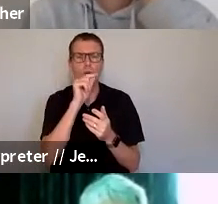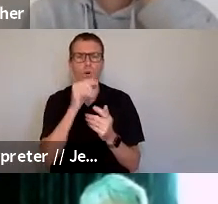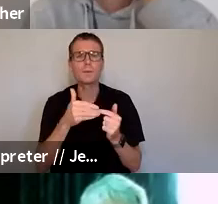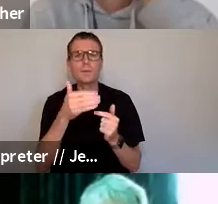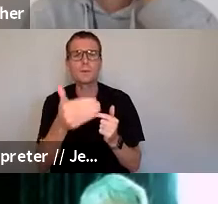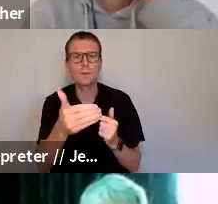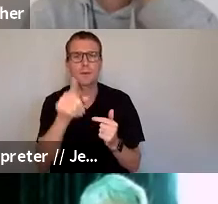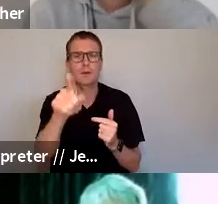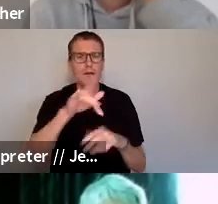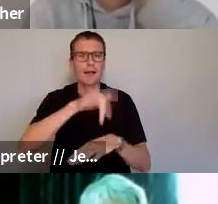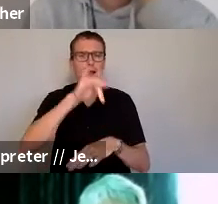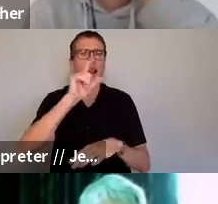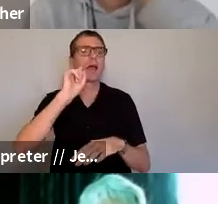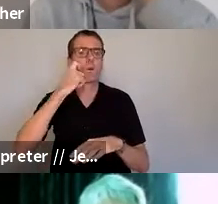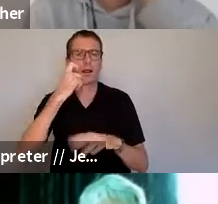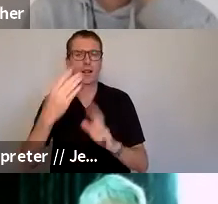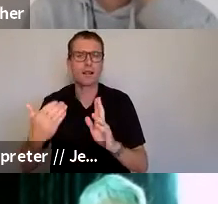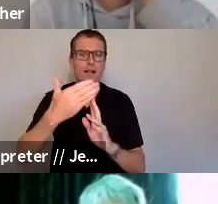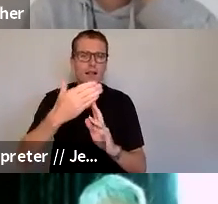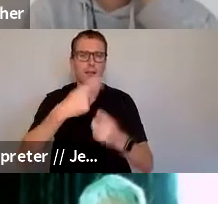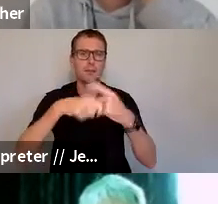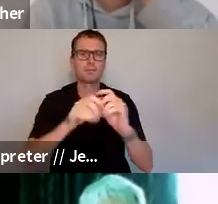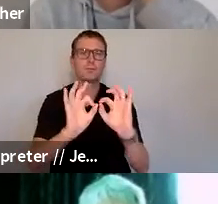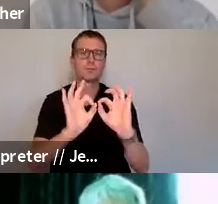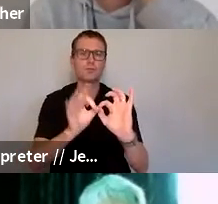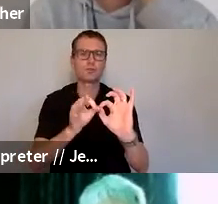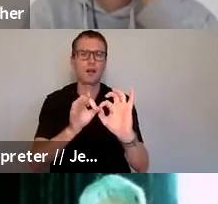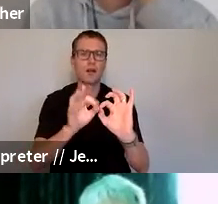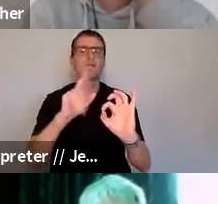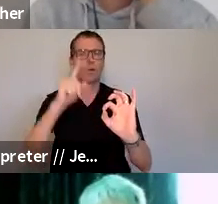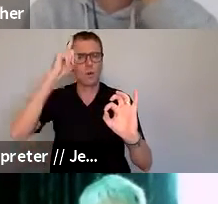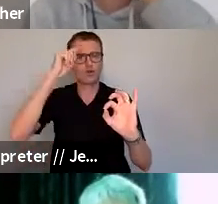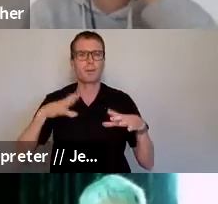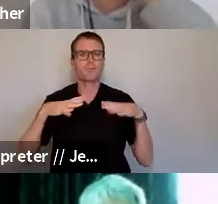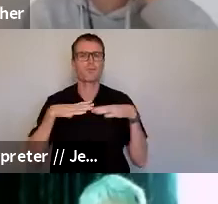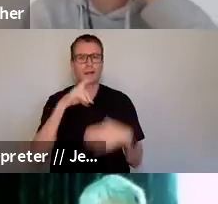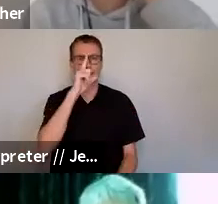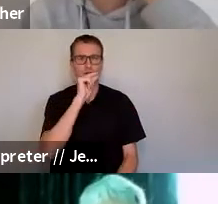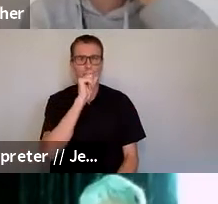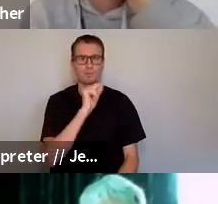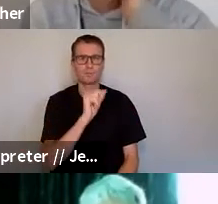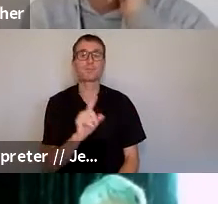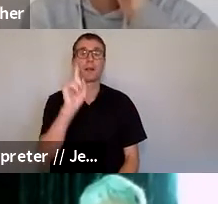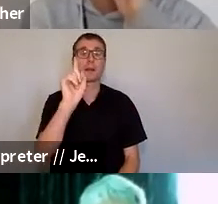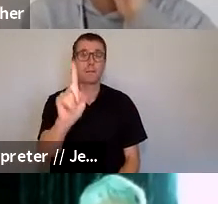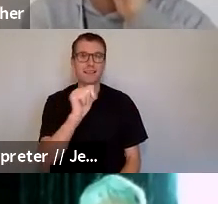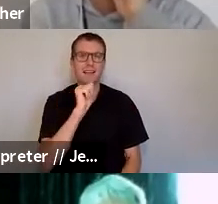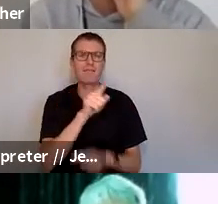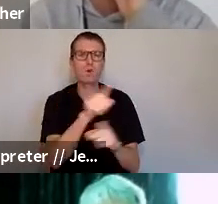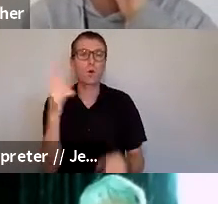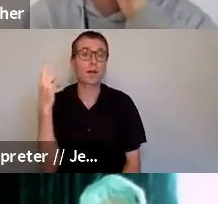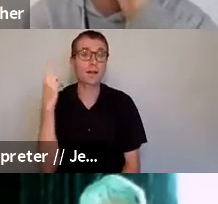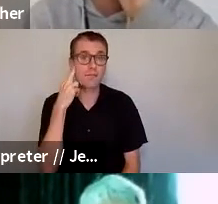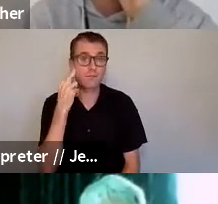that. So if you're just joining us, we recommend that you find Jeremy Borland as the